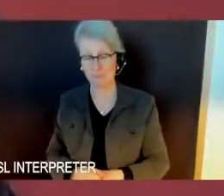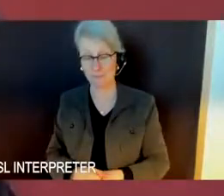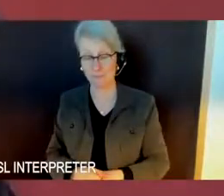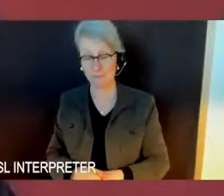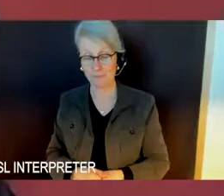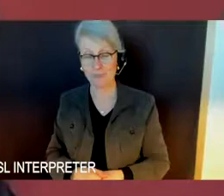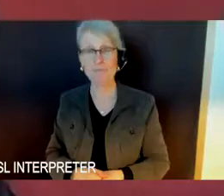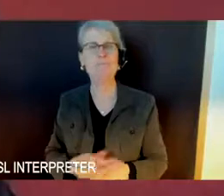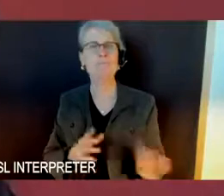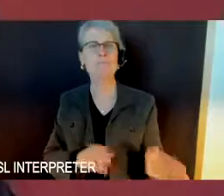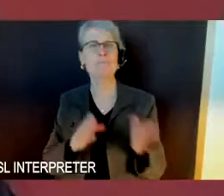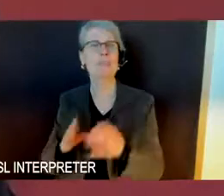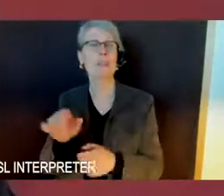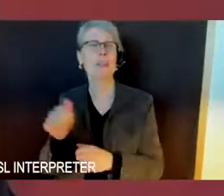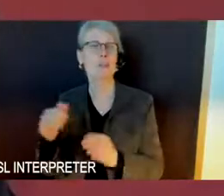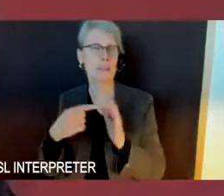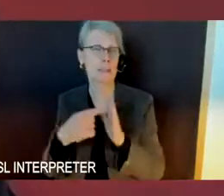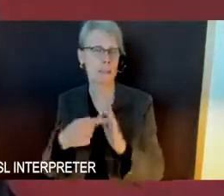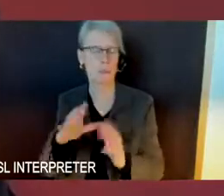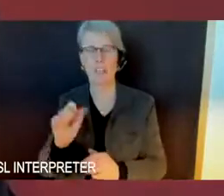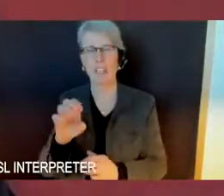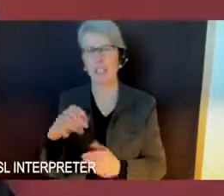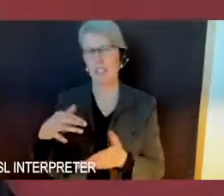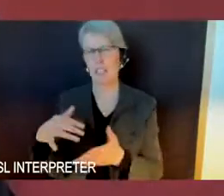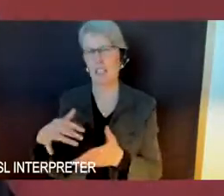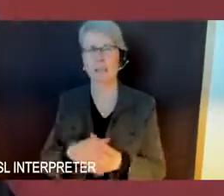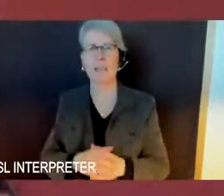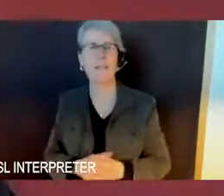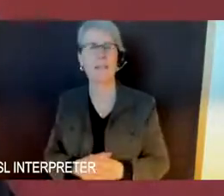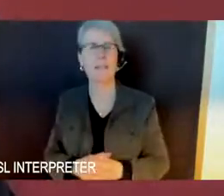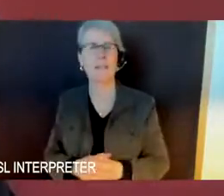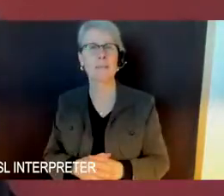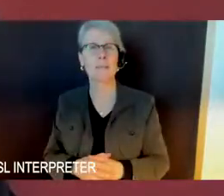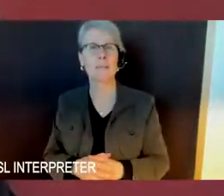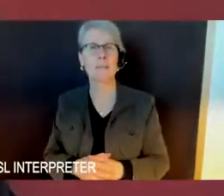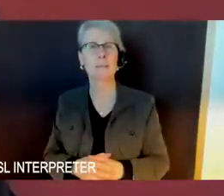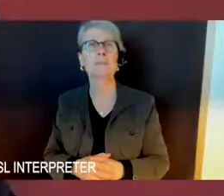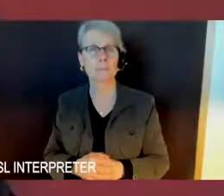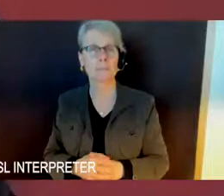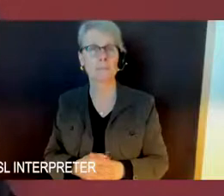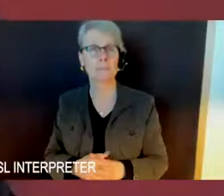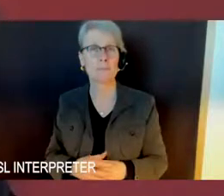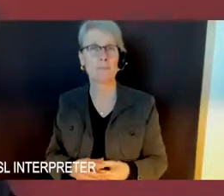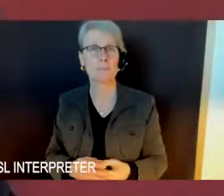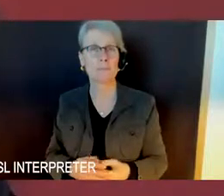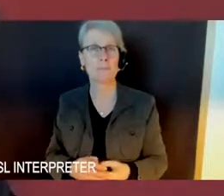So now I'm just going to shift to another case study, just to kind of think things through on a different